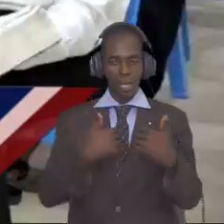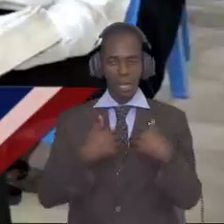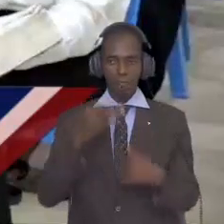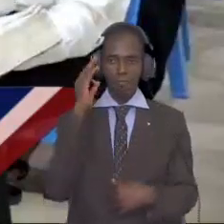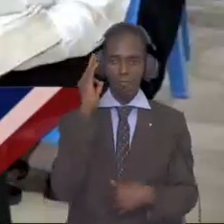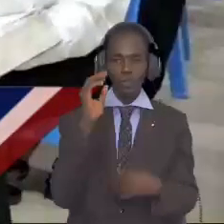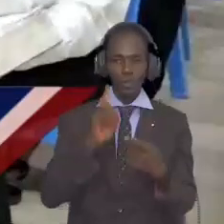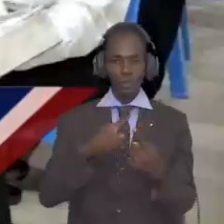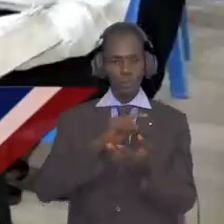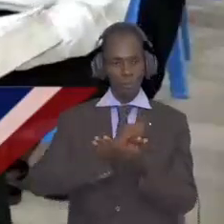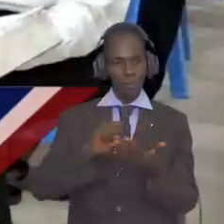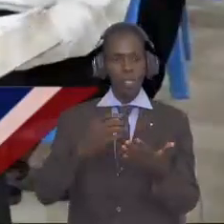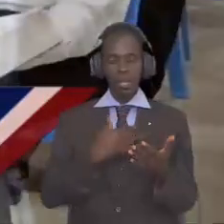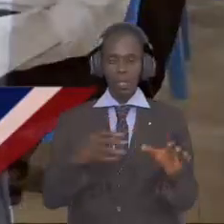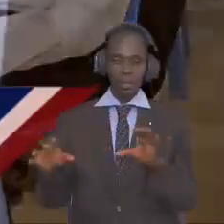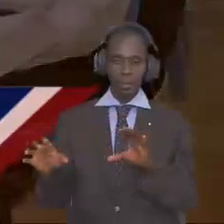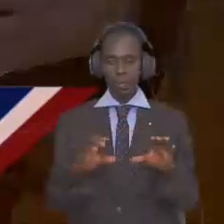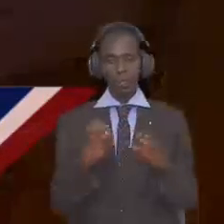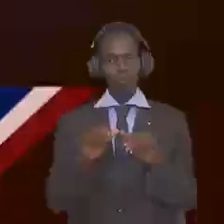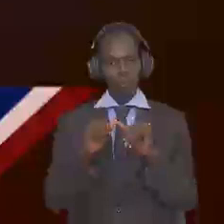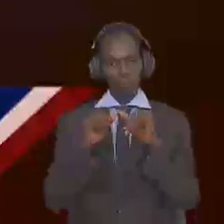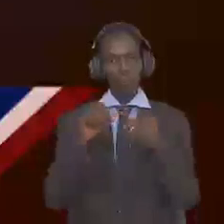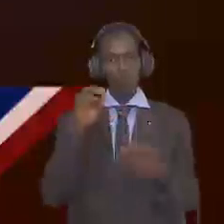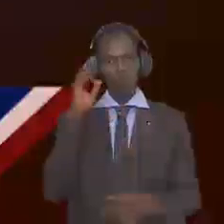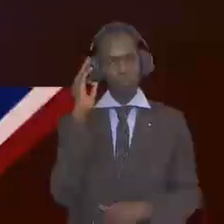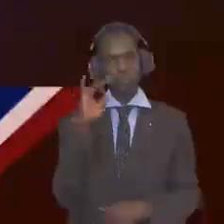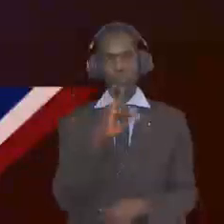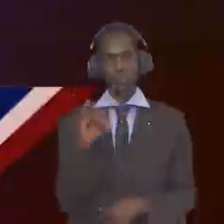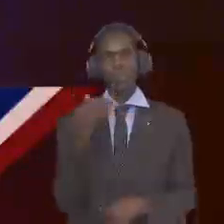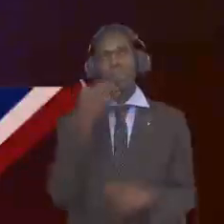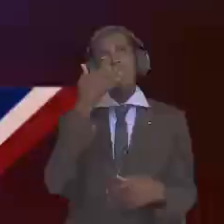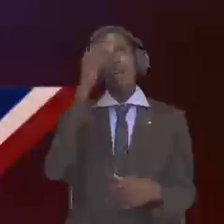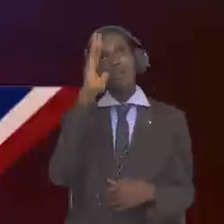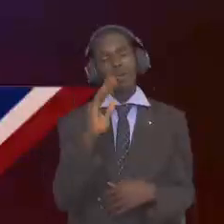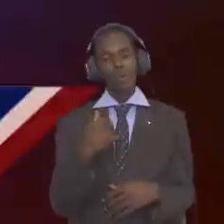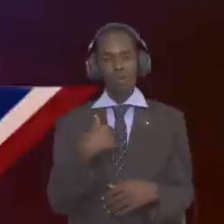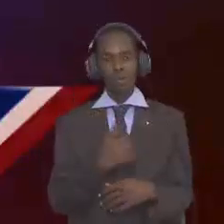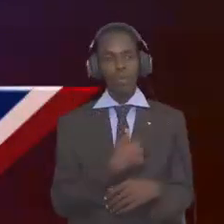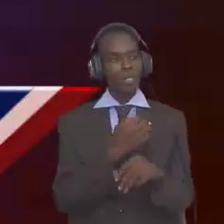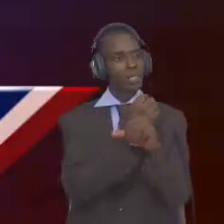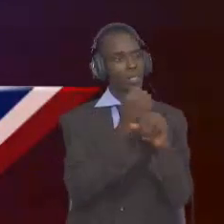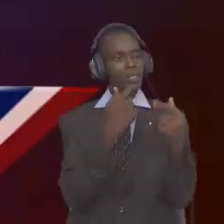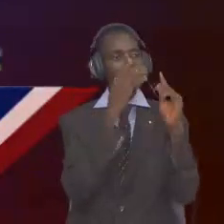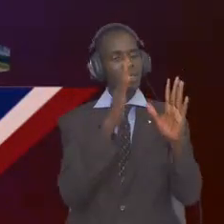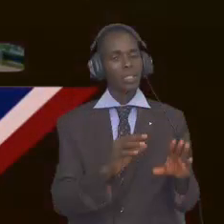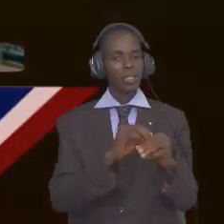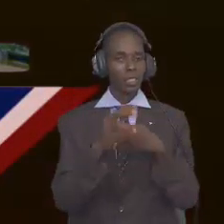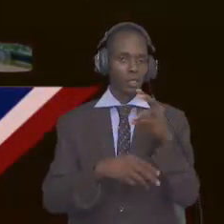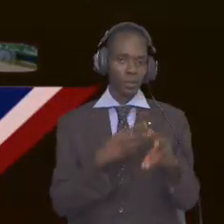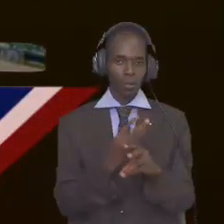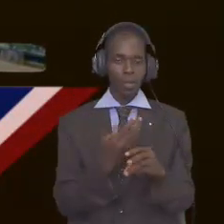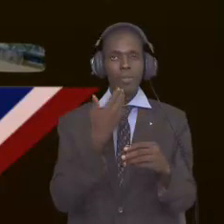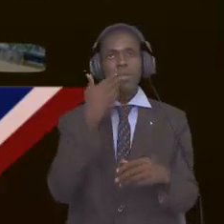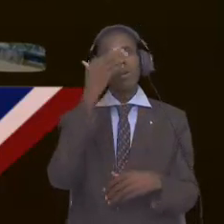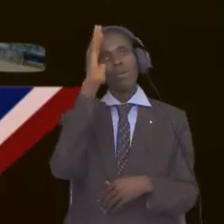and do minister. You see that? Thank God we evangelize the sinners in the world. Thank God we're